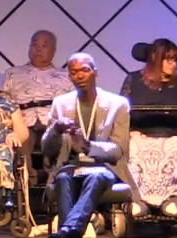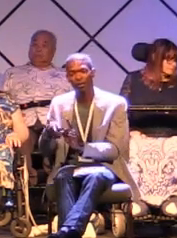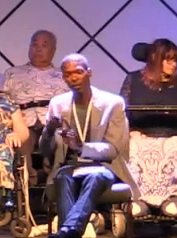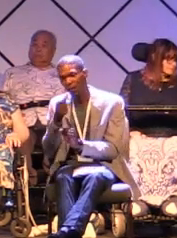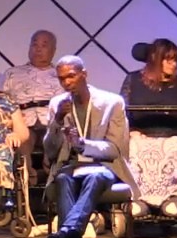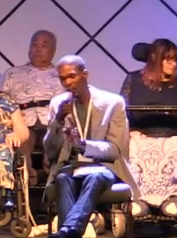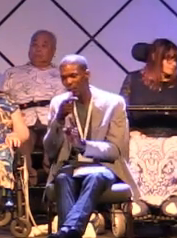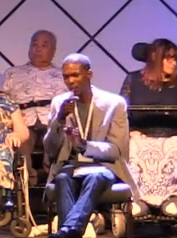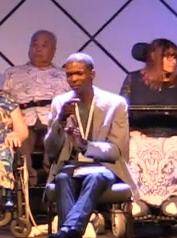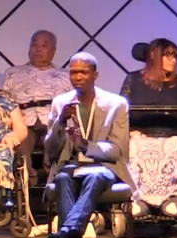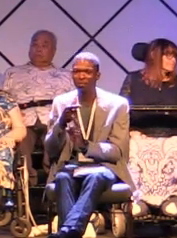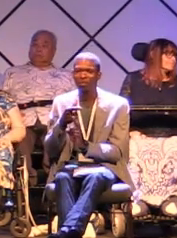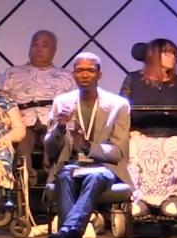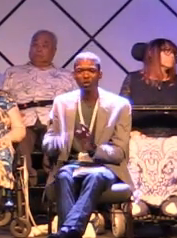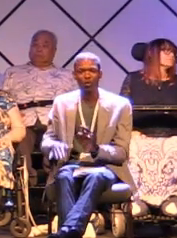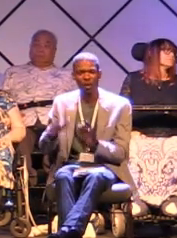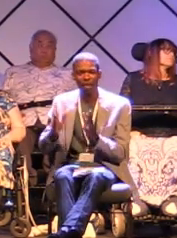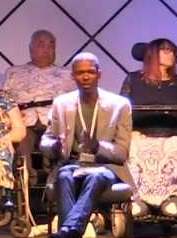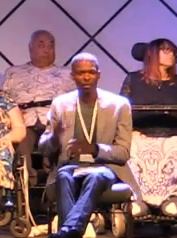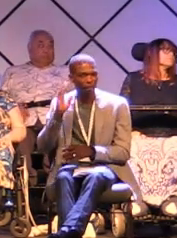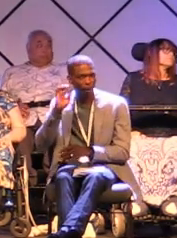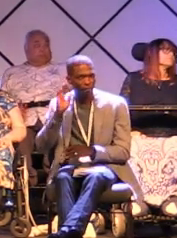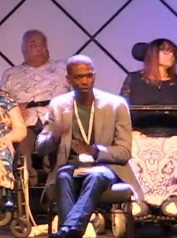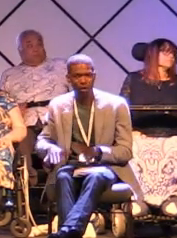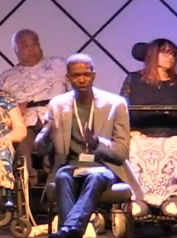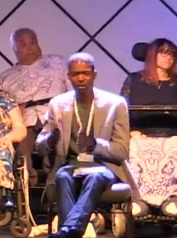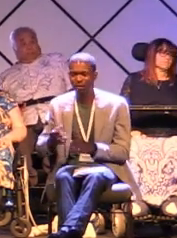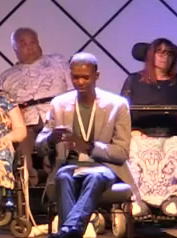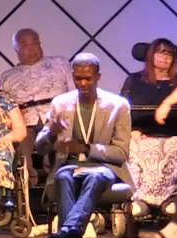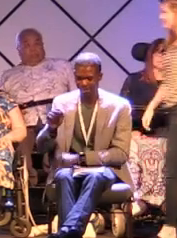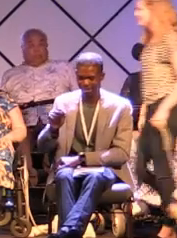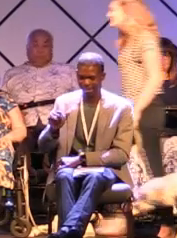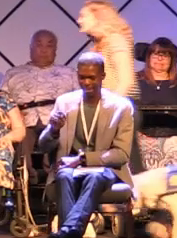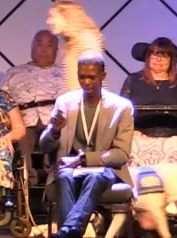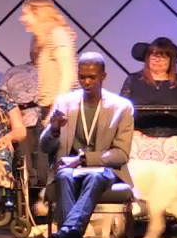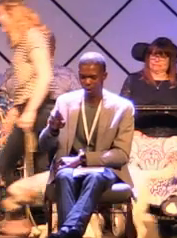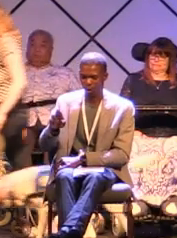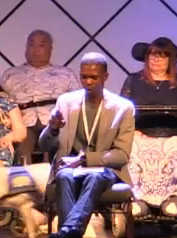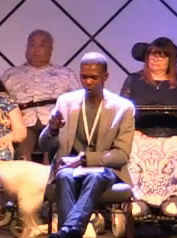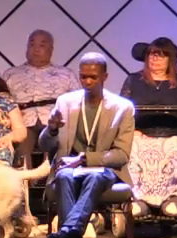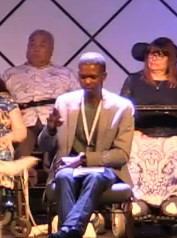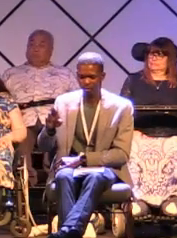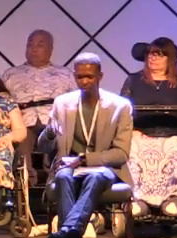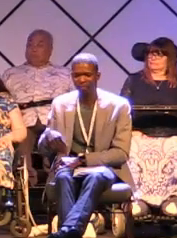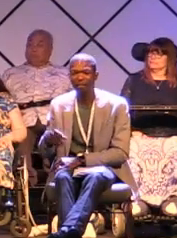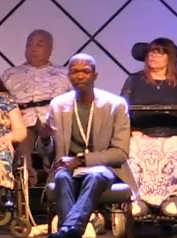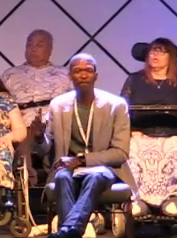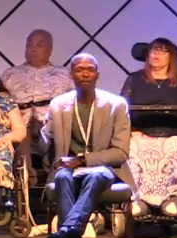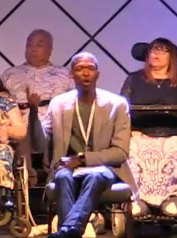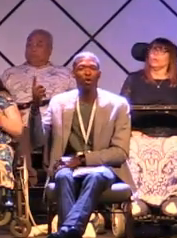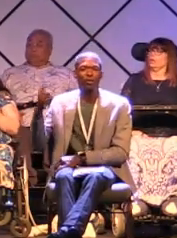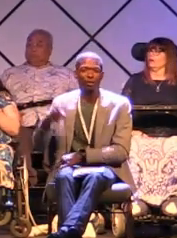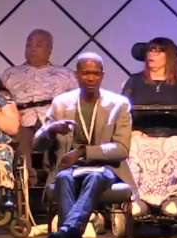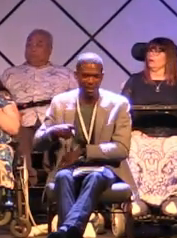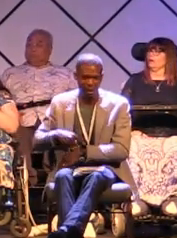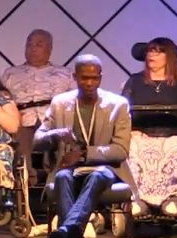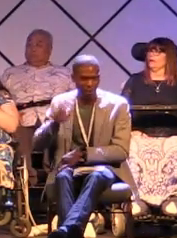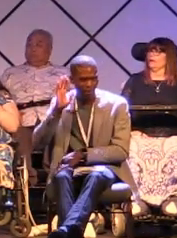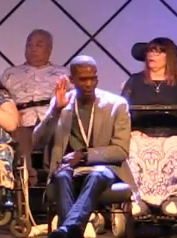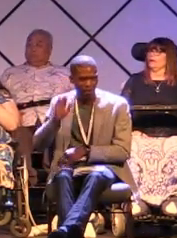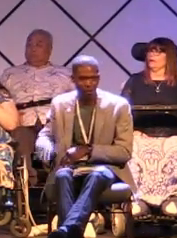Presenting Nicola today is her puppy raiser, Taylor Schaefer from Pullman, Washington. Nicola is the first puppy that she has raised.